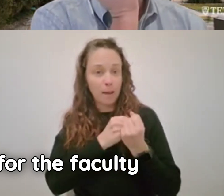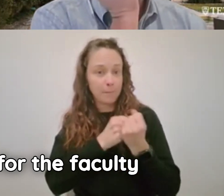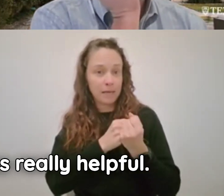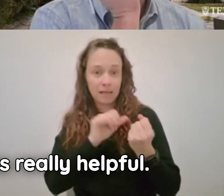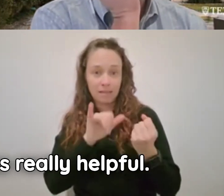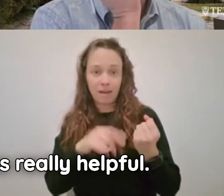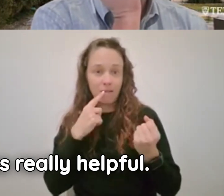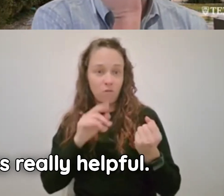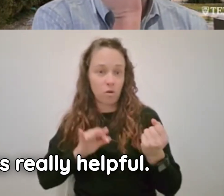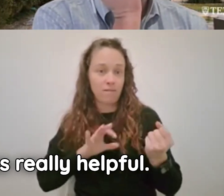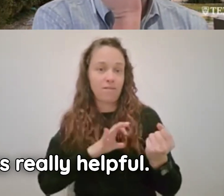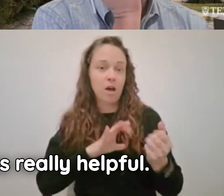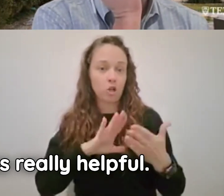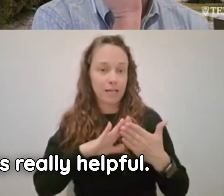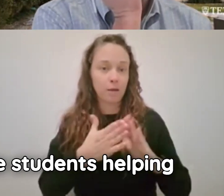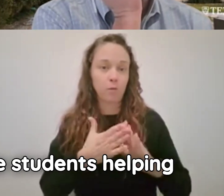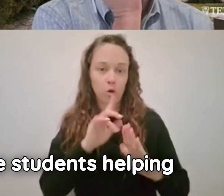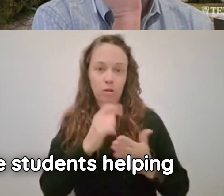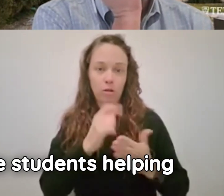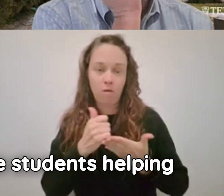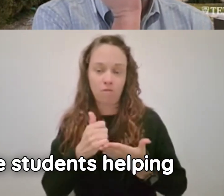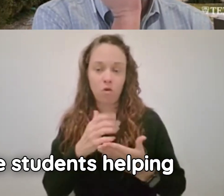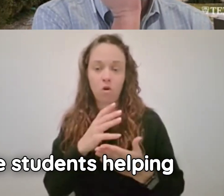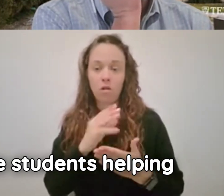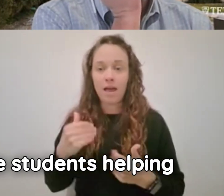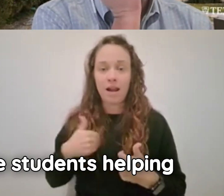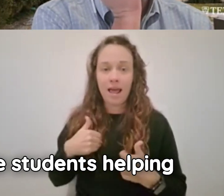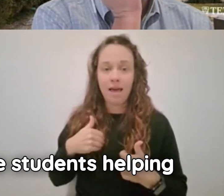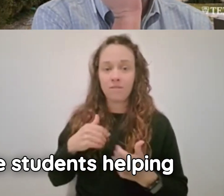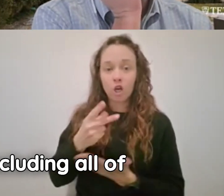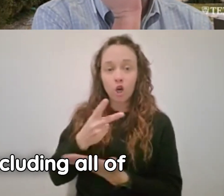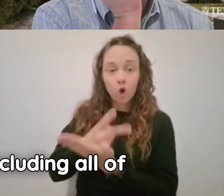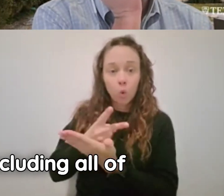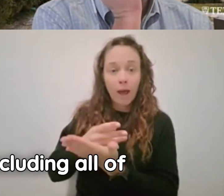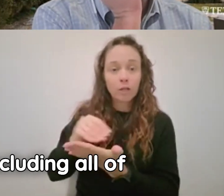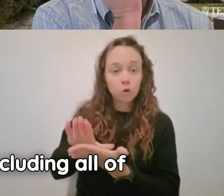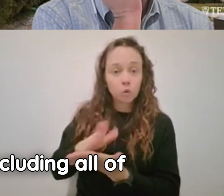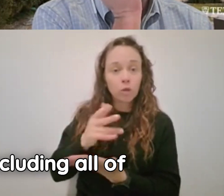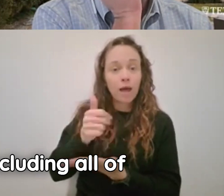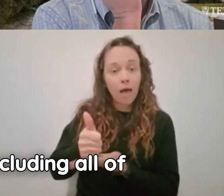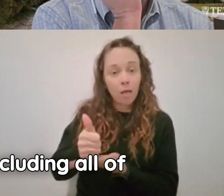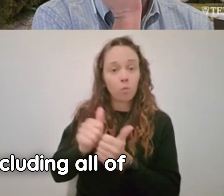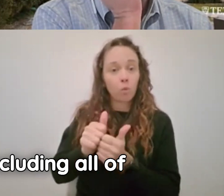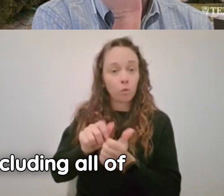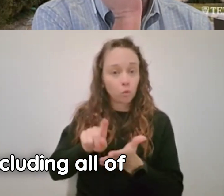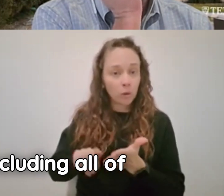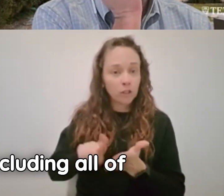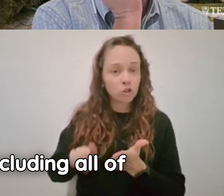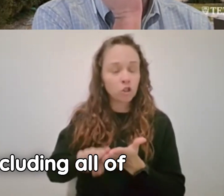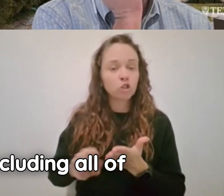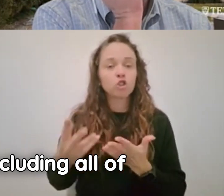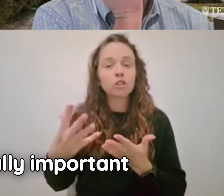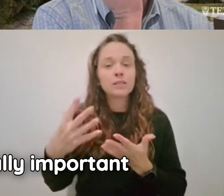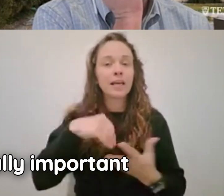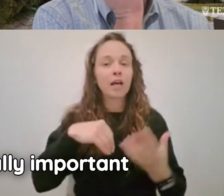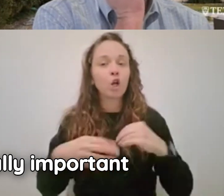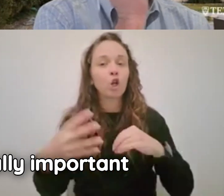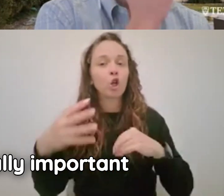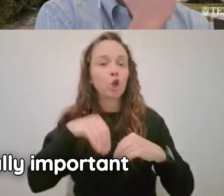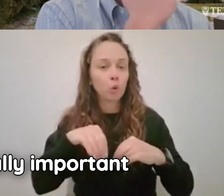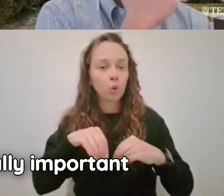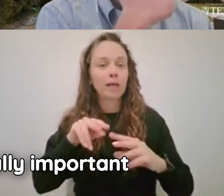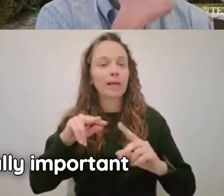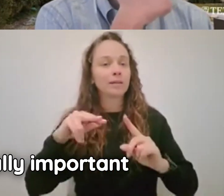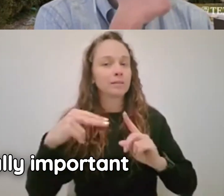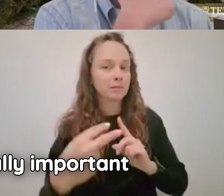the faculty community. So that was really helpful. And then having graduate students helping with research, just including all of those